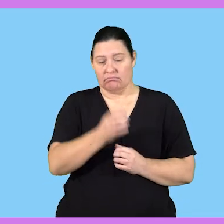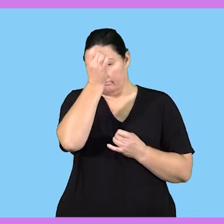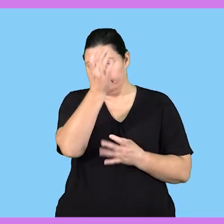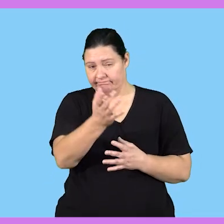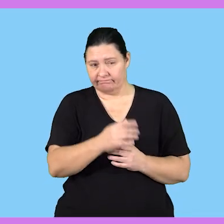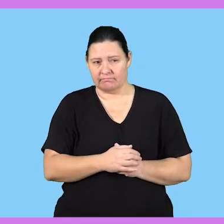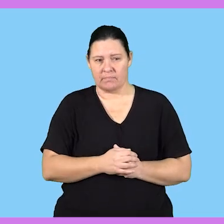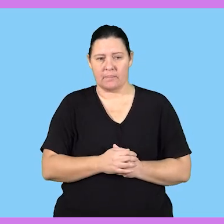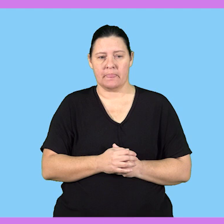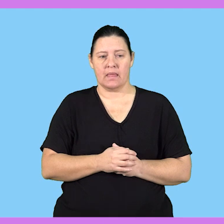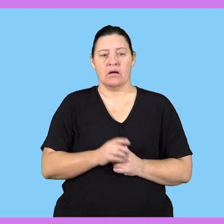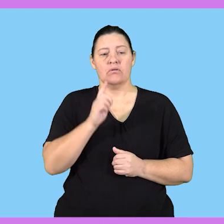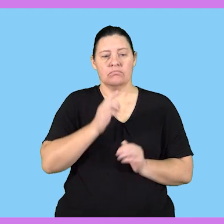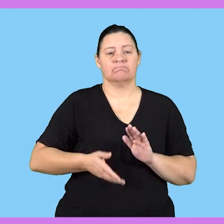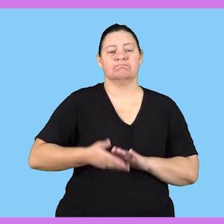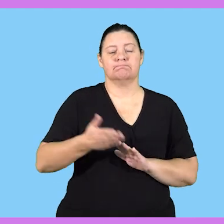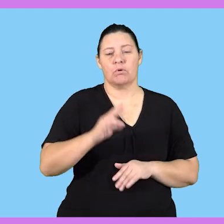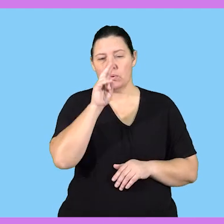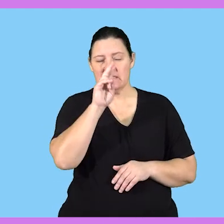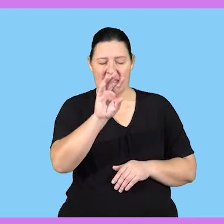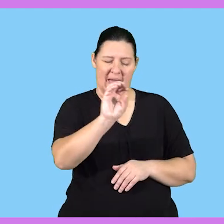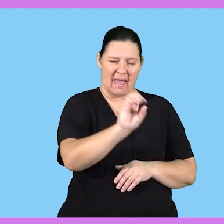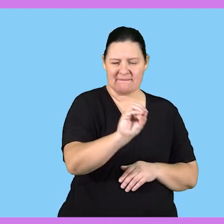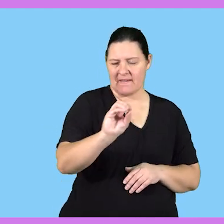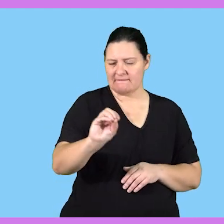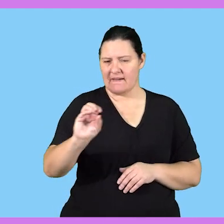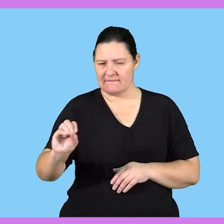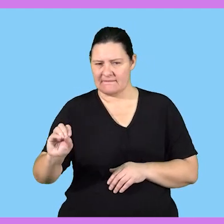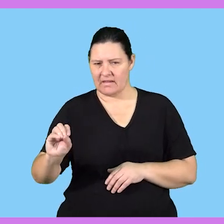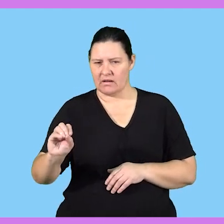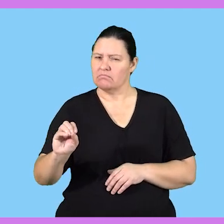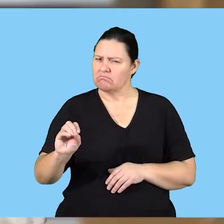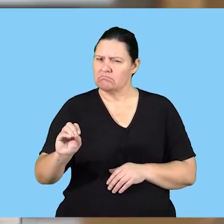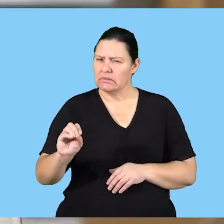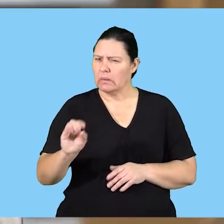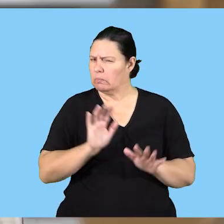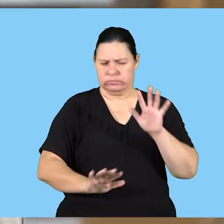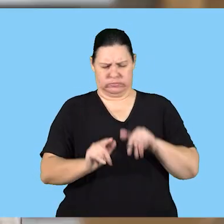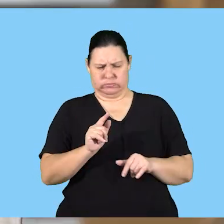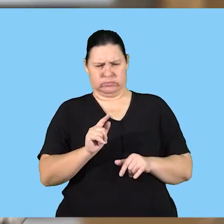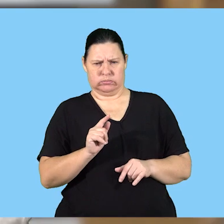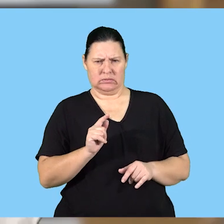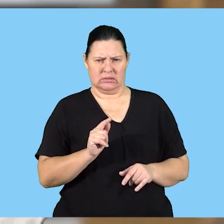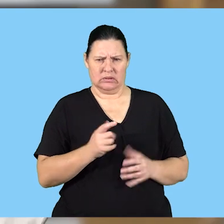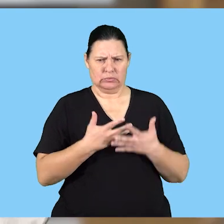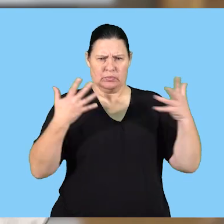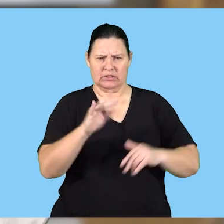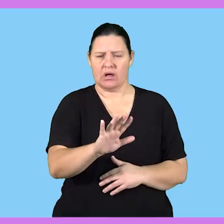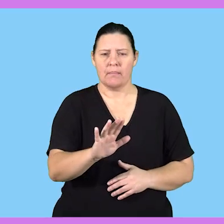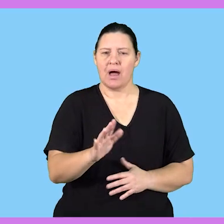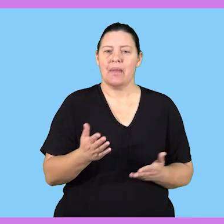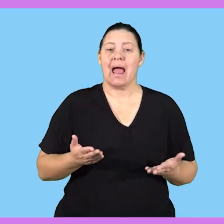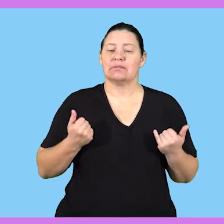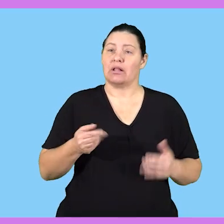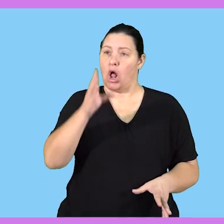little note here for you. As we move along, you'll see there are certain things that are going to maybe be overwhelming to you, but relax. You will